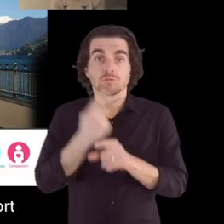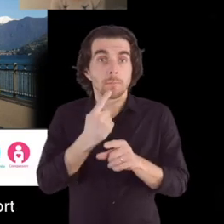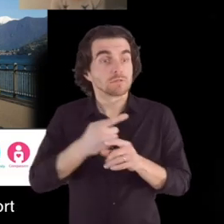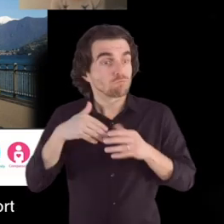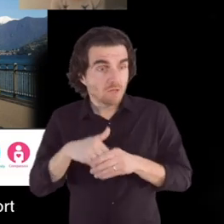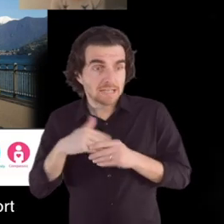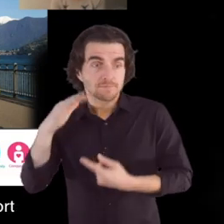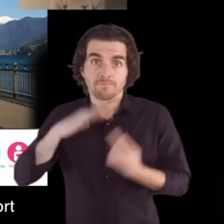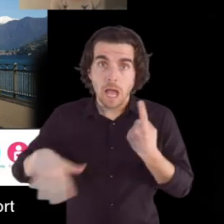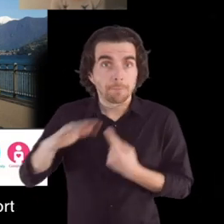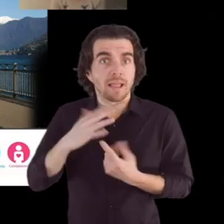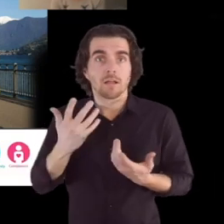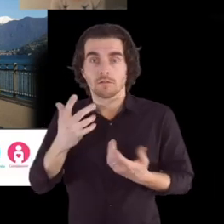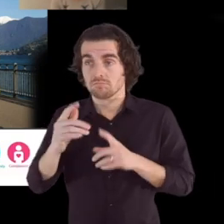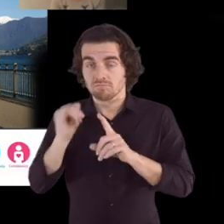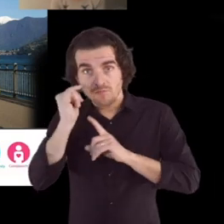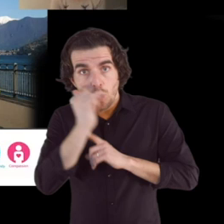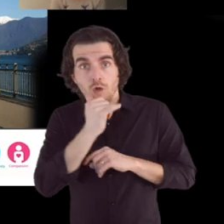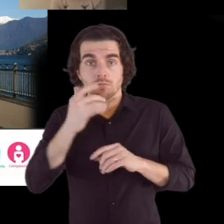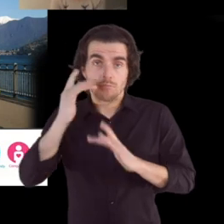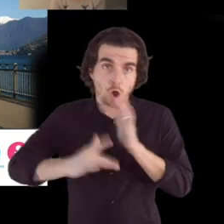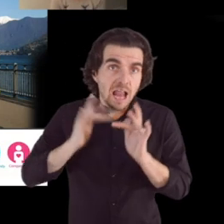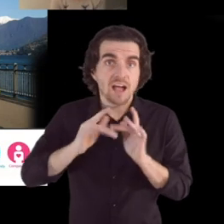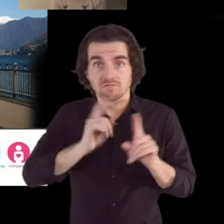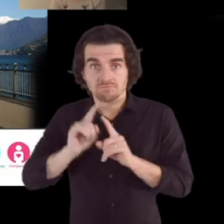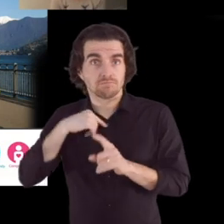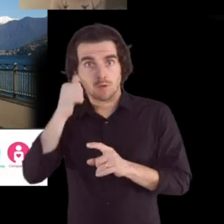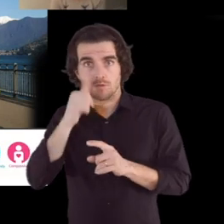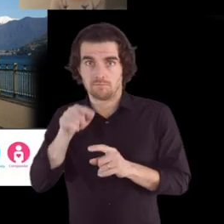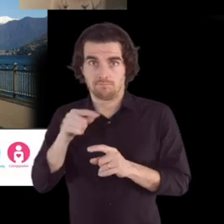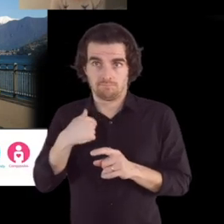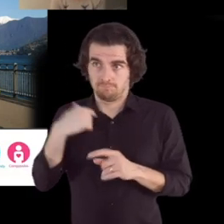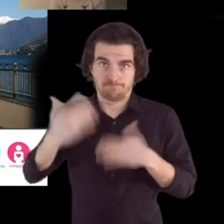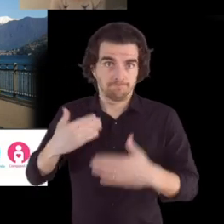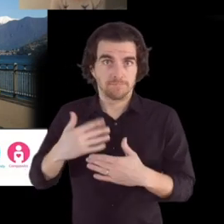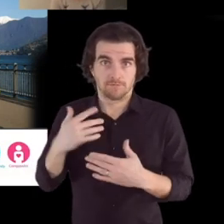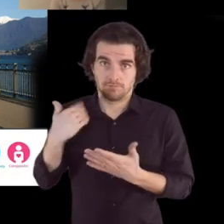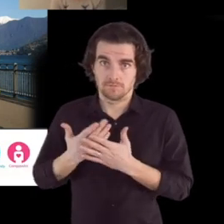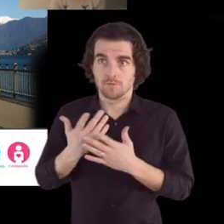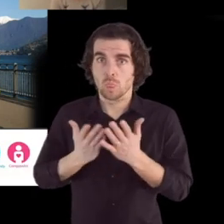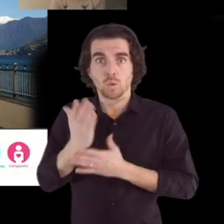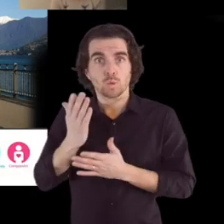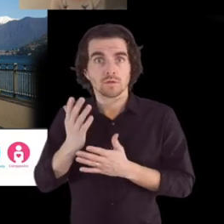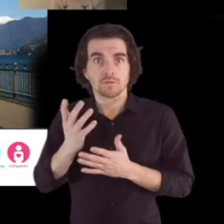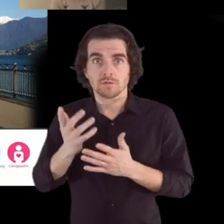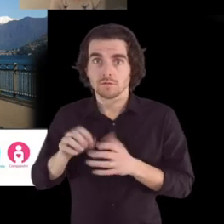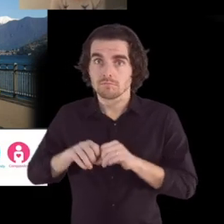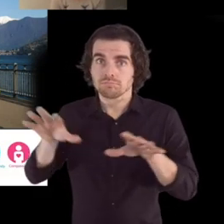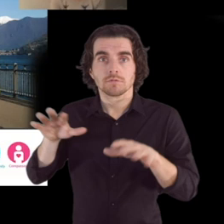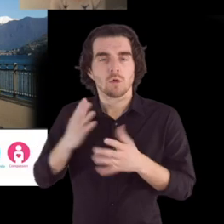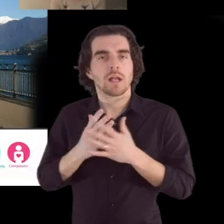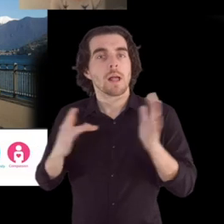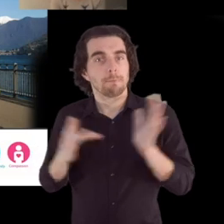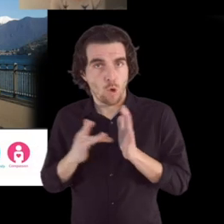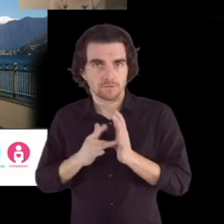to friends and family for support by phone or online. And I know this is something I certainly did a lot of during the pandemic, and certainly at the moment.